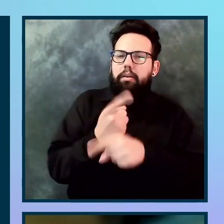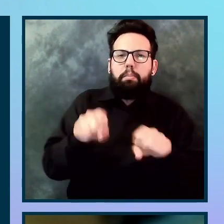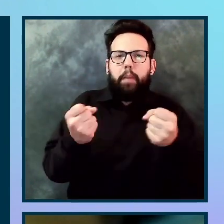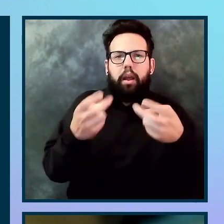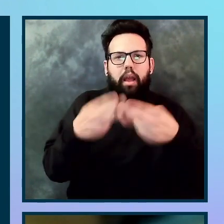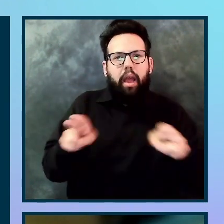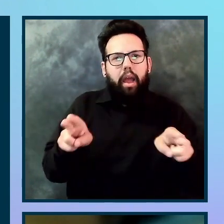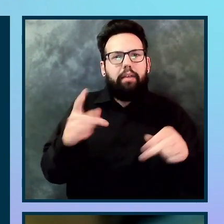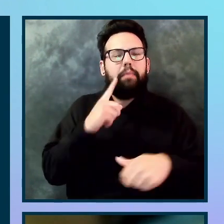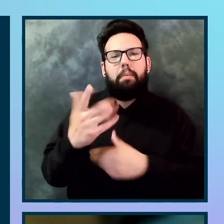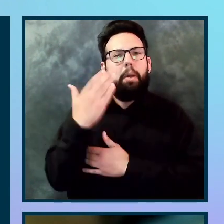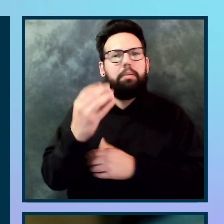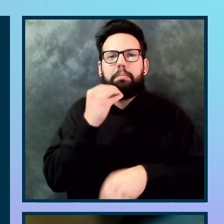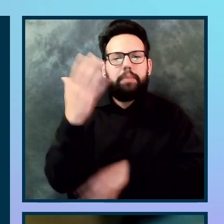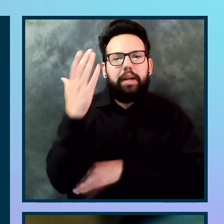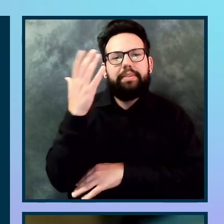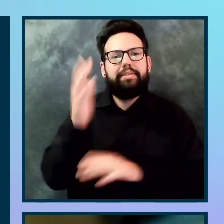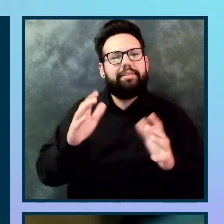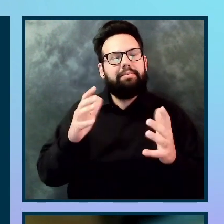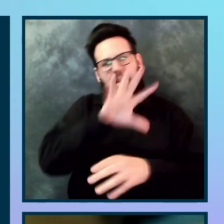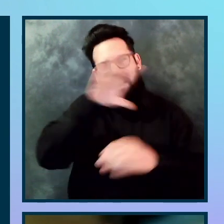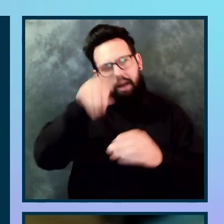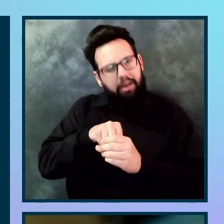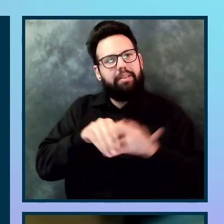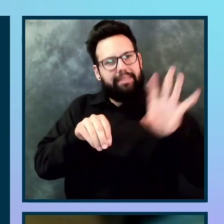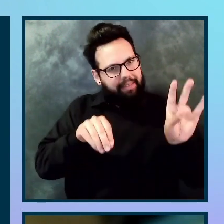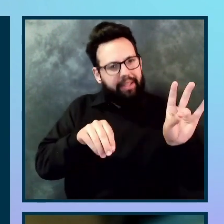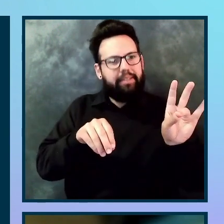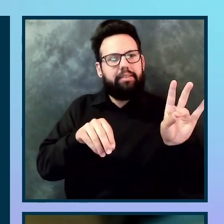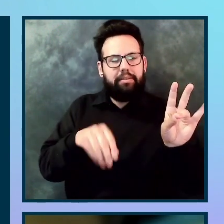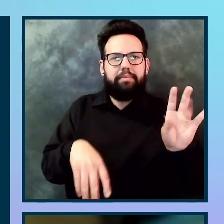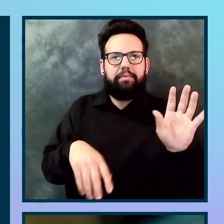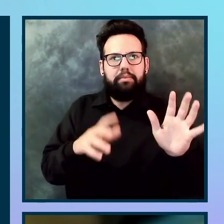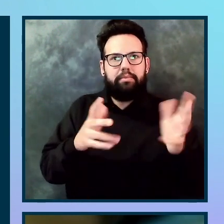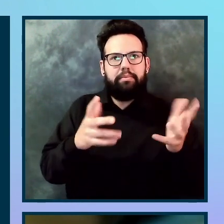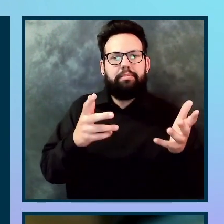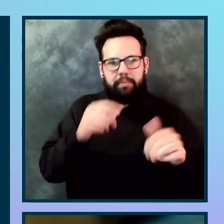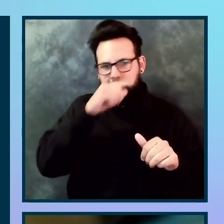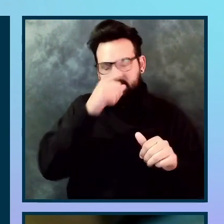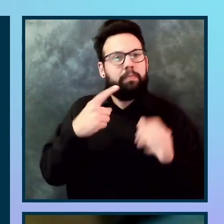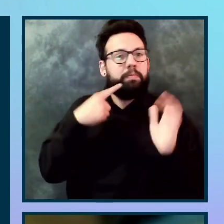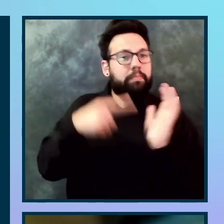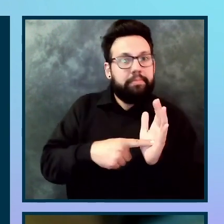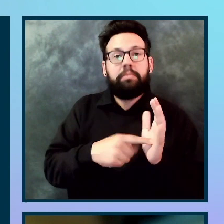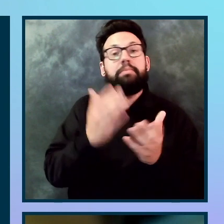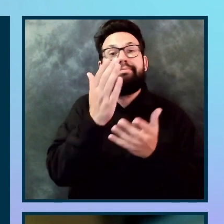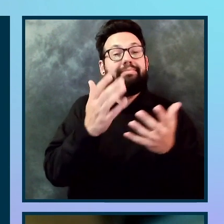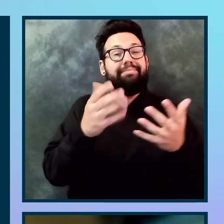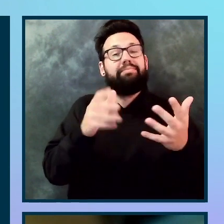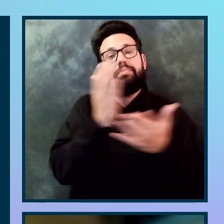something, but when the audio and haptics give the same information, they can still perceive it. Likewise, someone might not be able to hear something